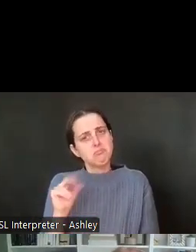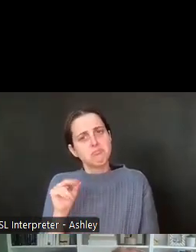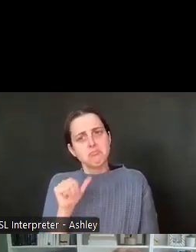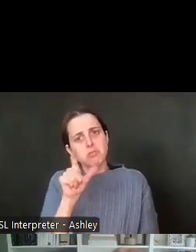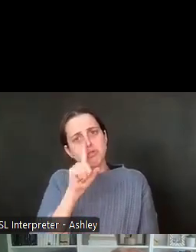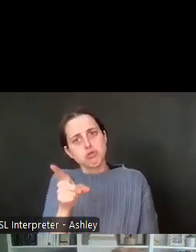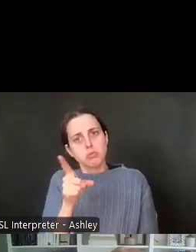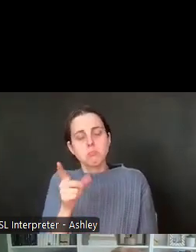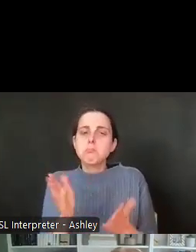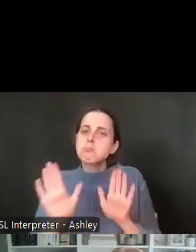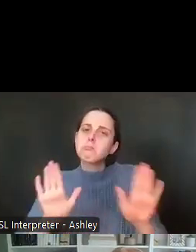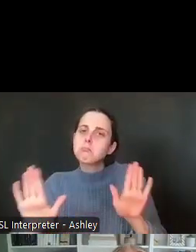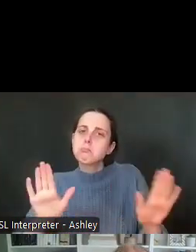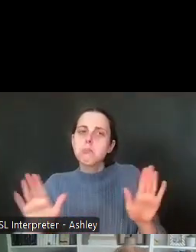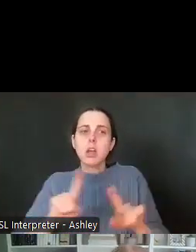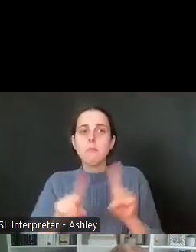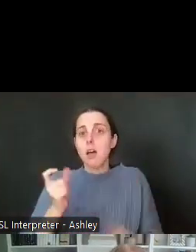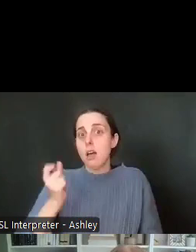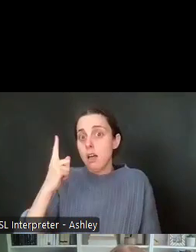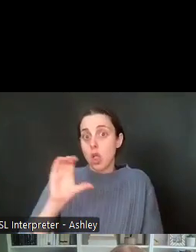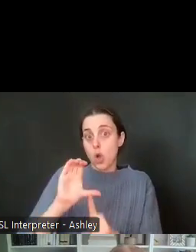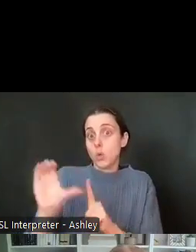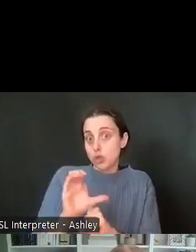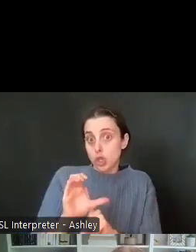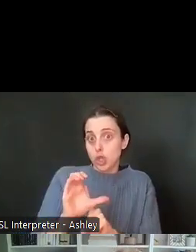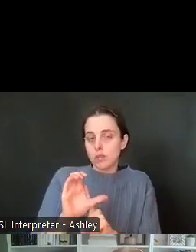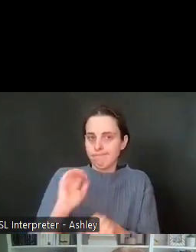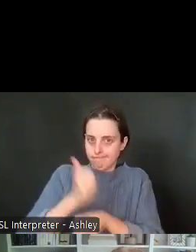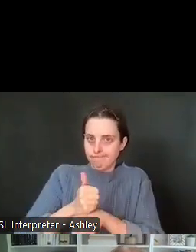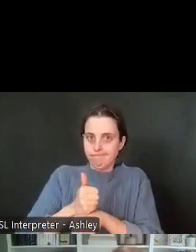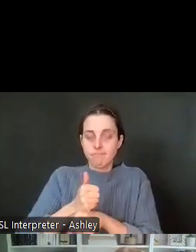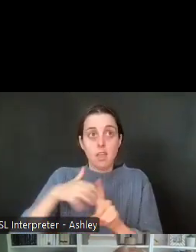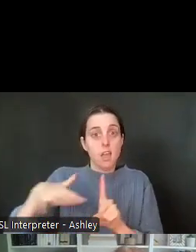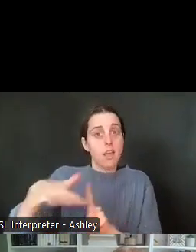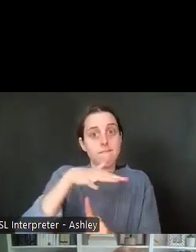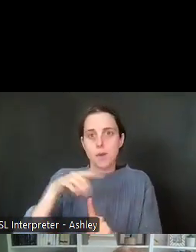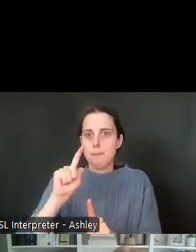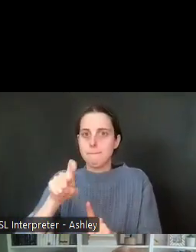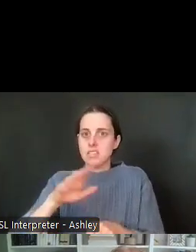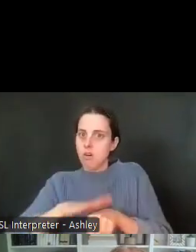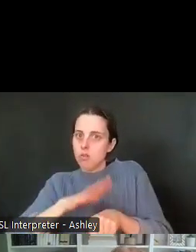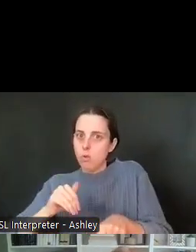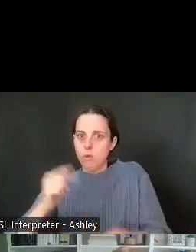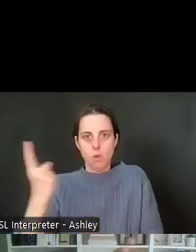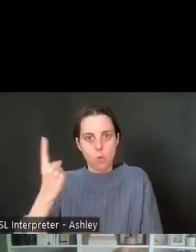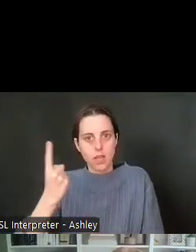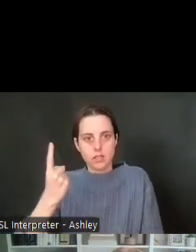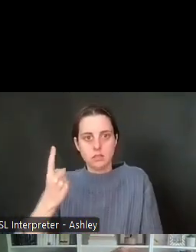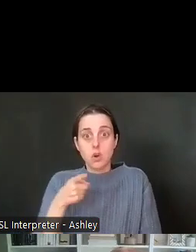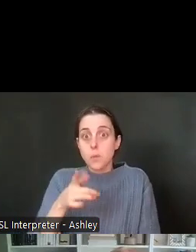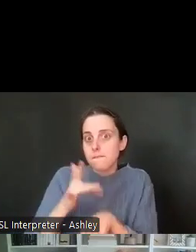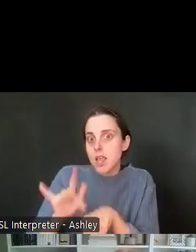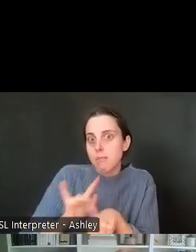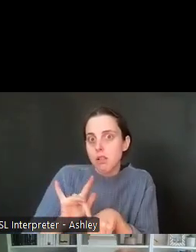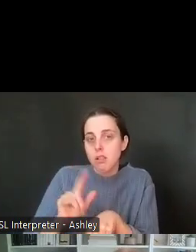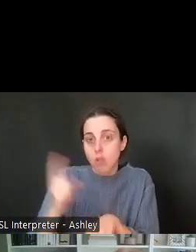has created an environment that feels like an on-call environment. Are you available all the time?